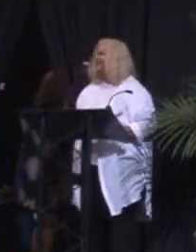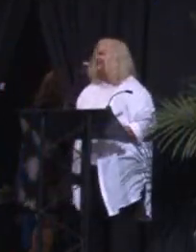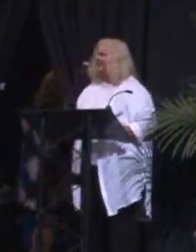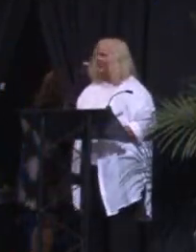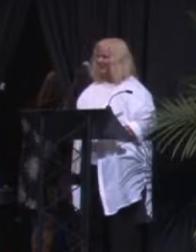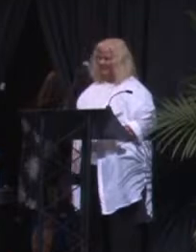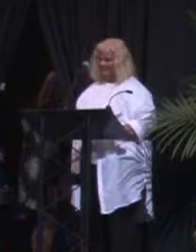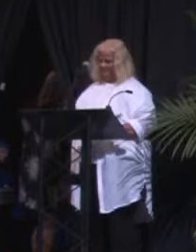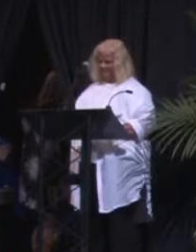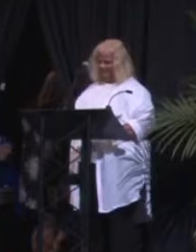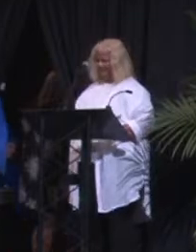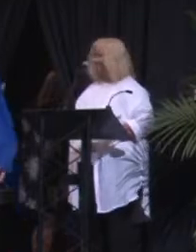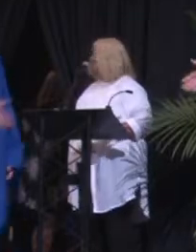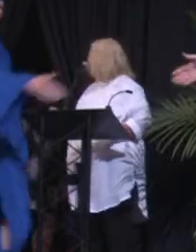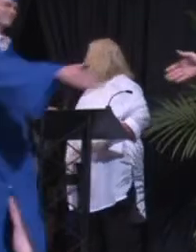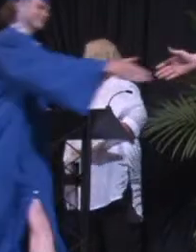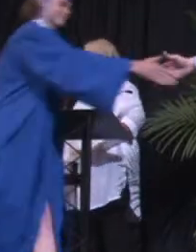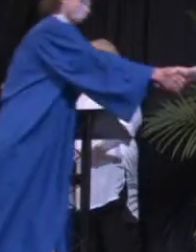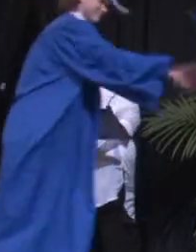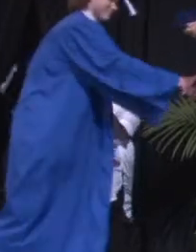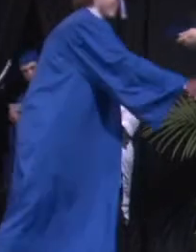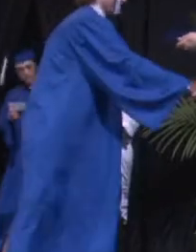Caleb Kirchner.